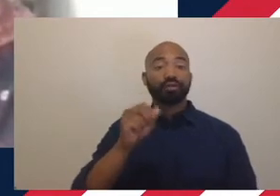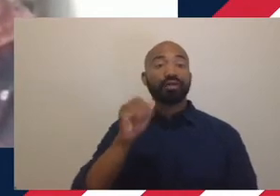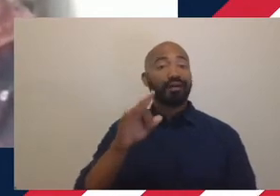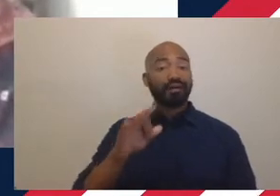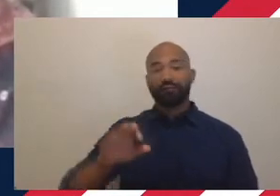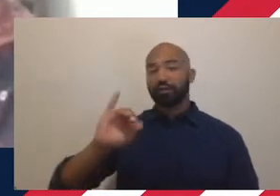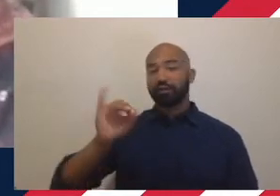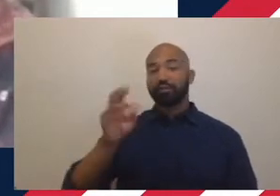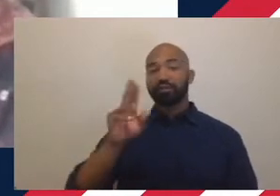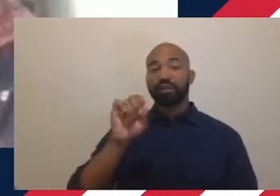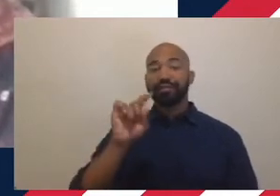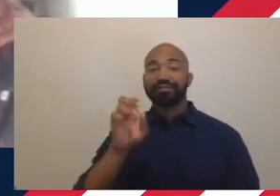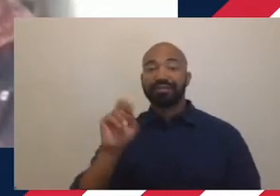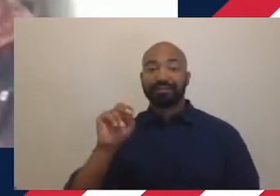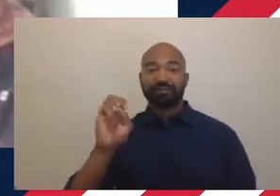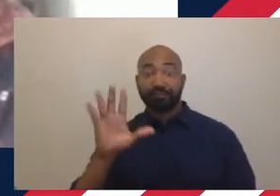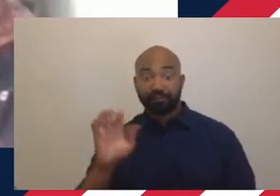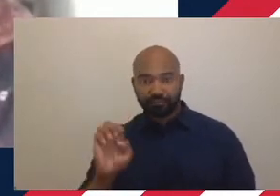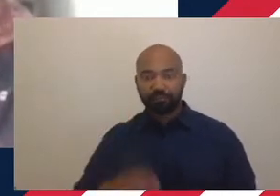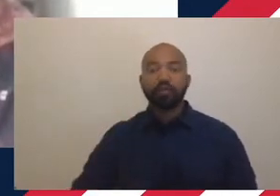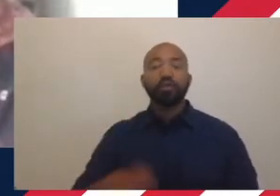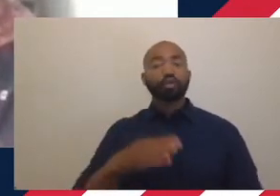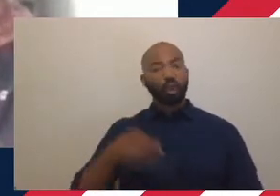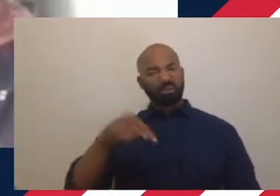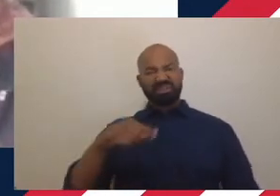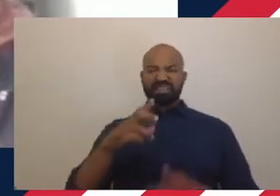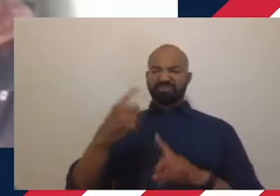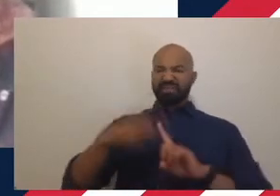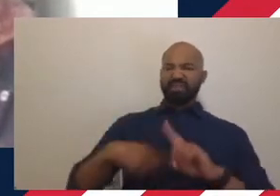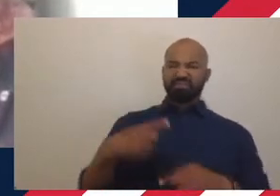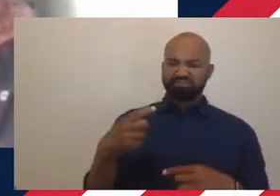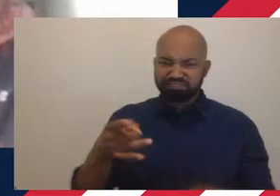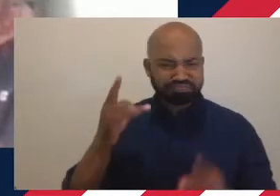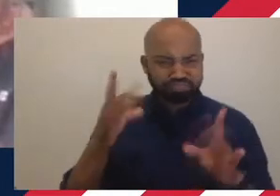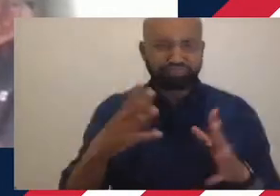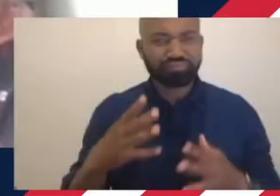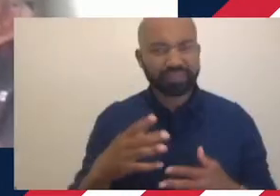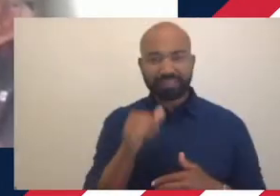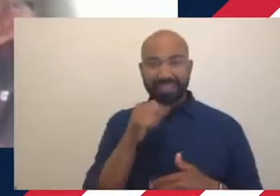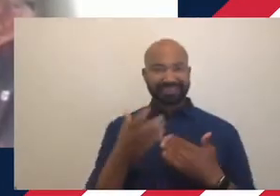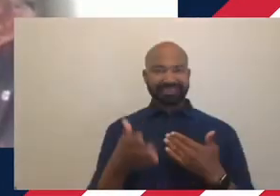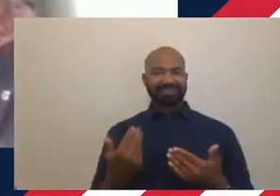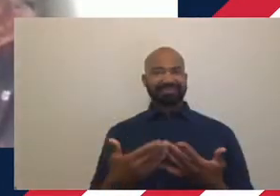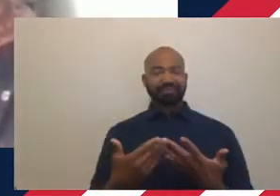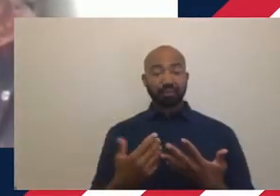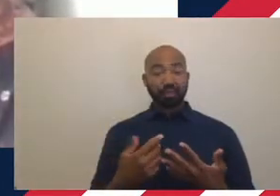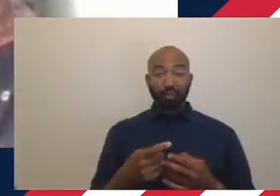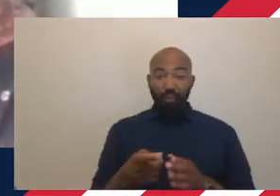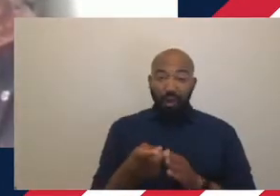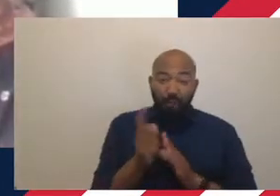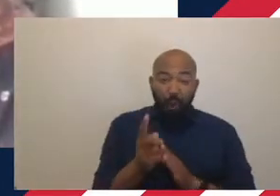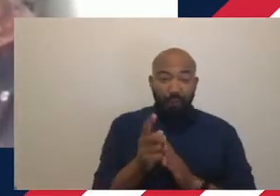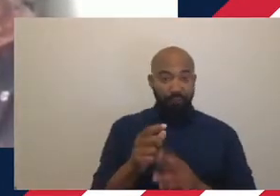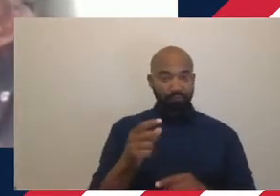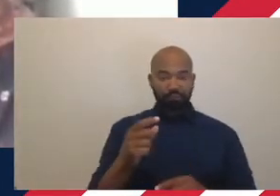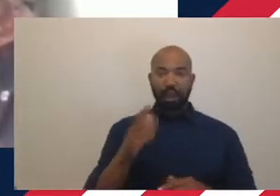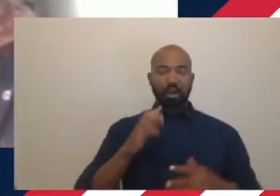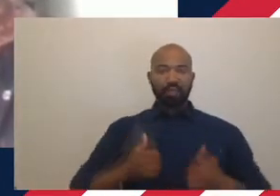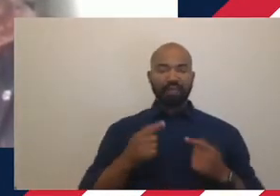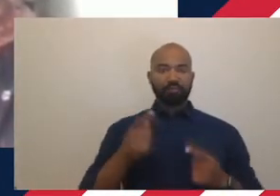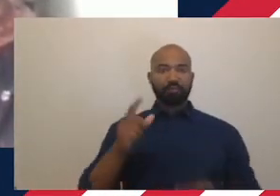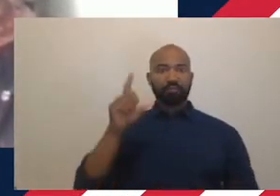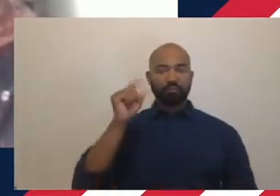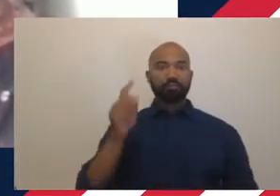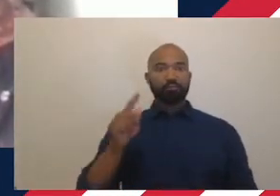say the least. In March, our lives have changed in the blink of an eye. Without warning, we lost our jobs,